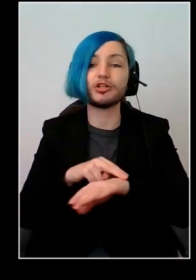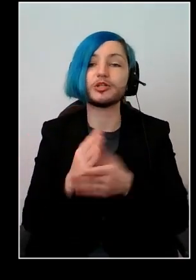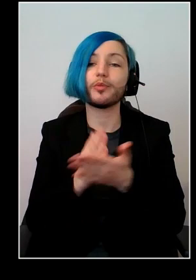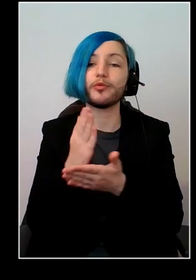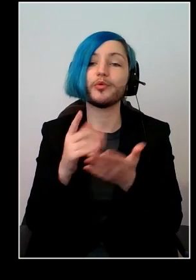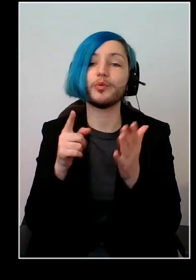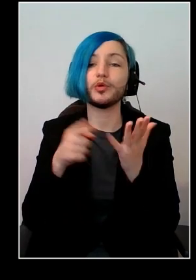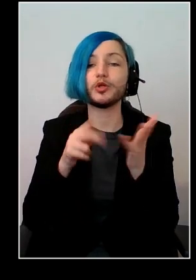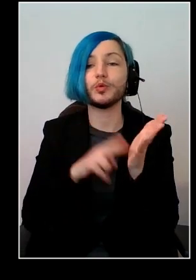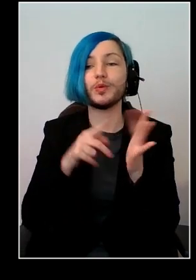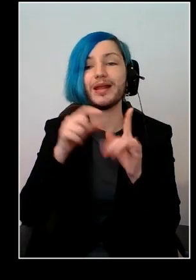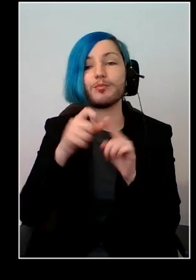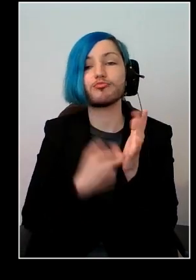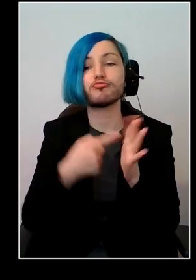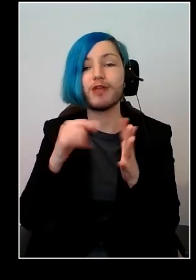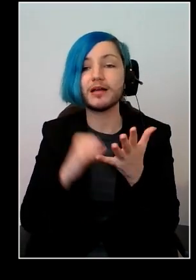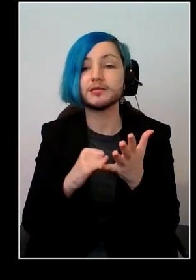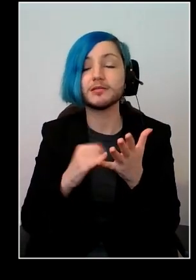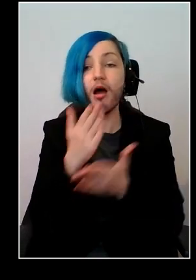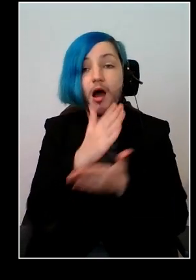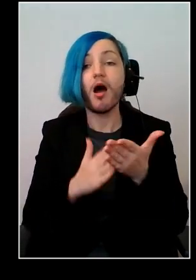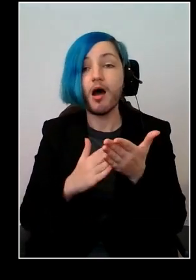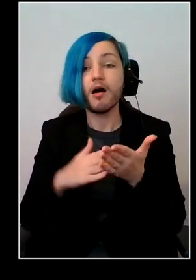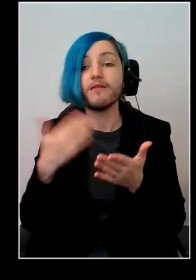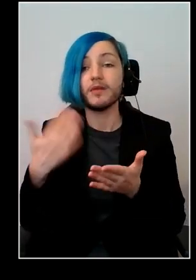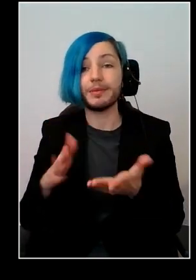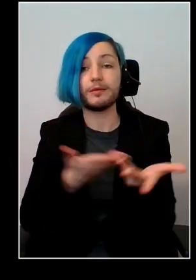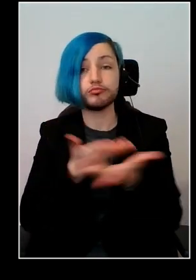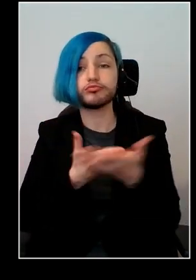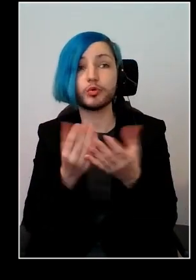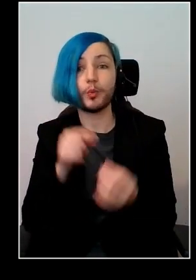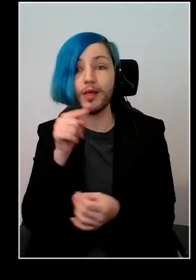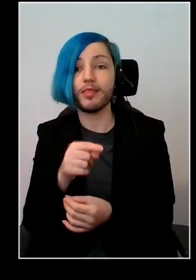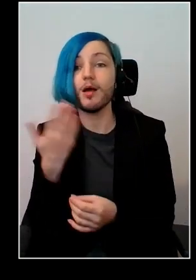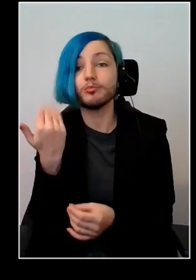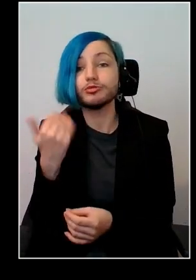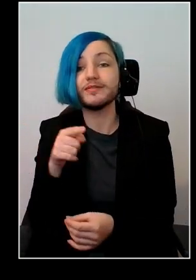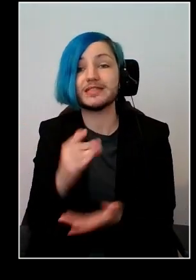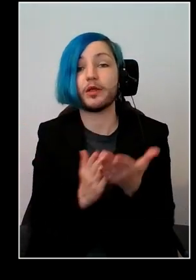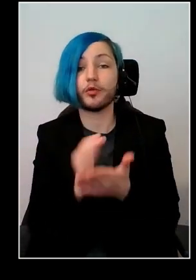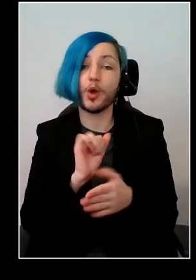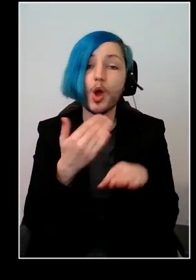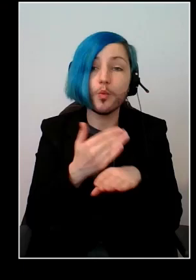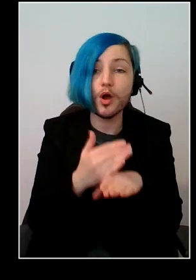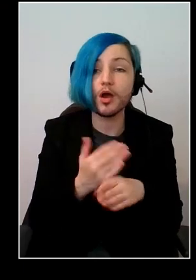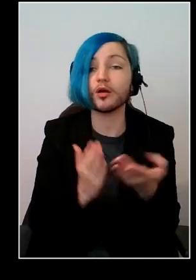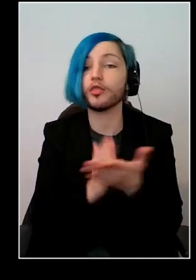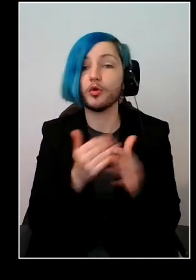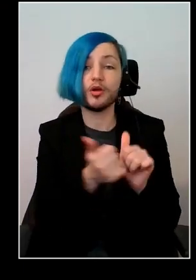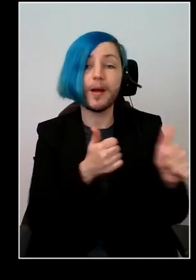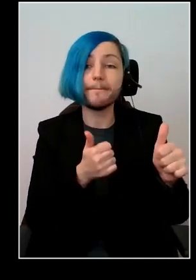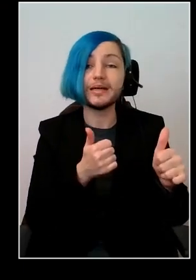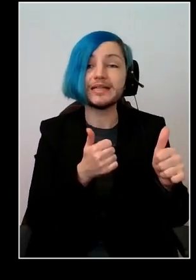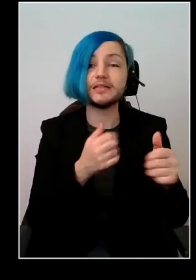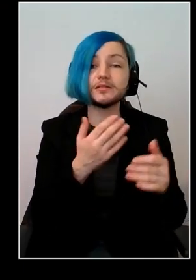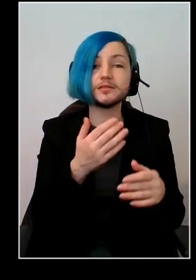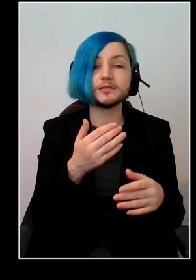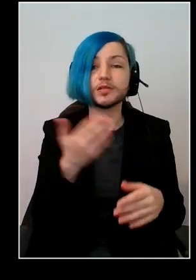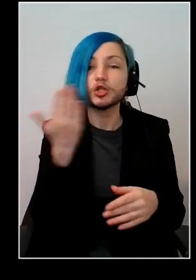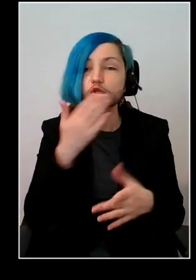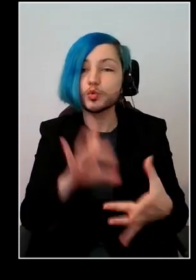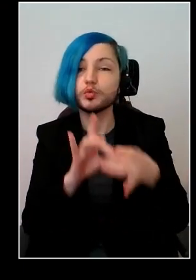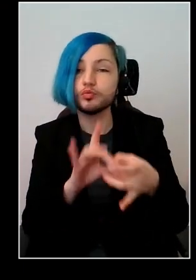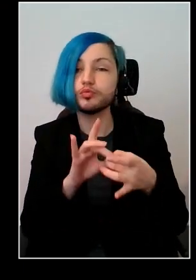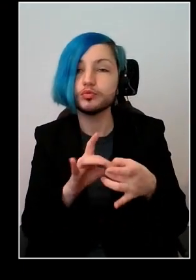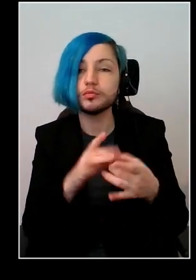had interacted with this person via her work and with the firm's school engagement program